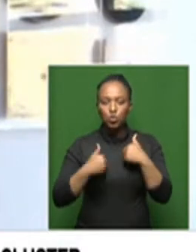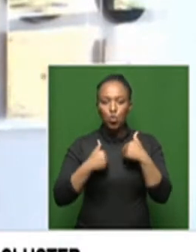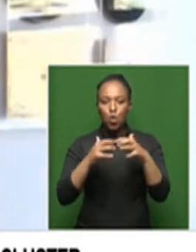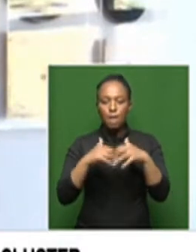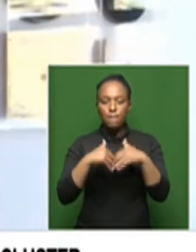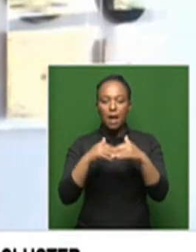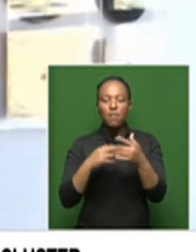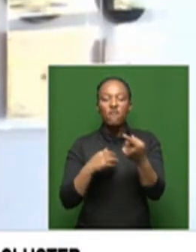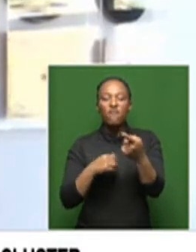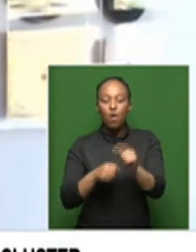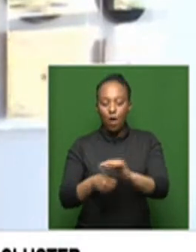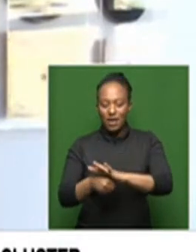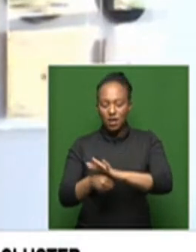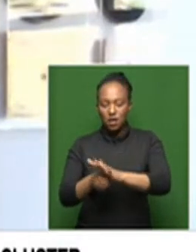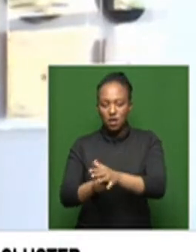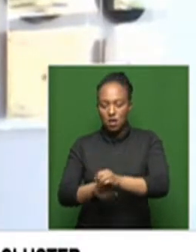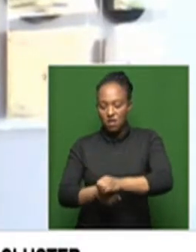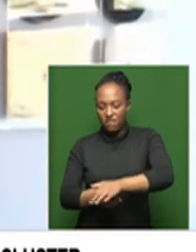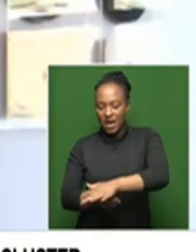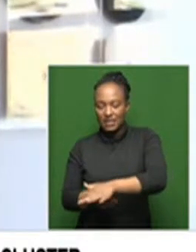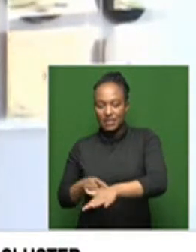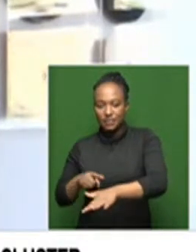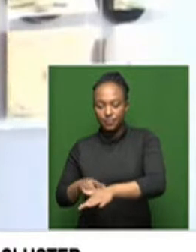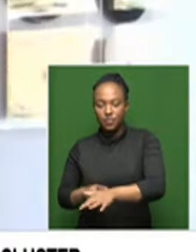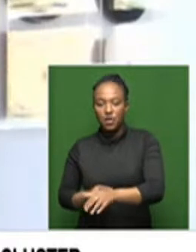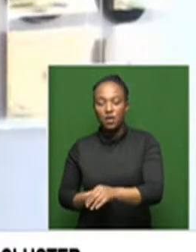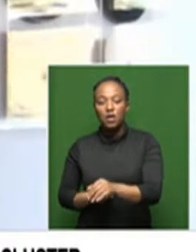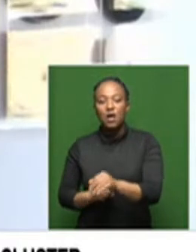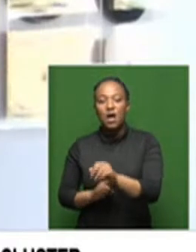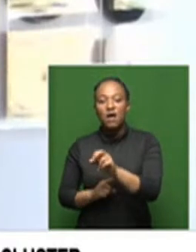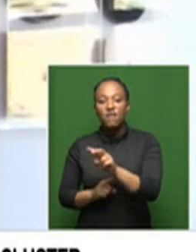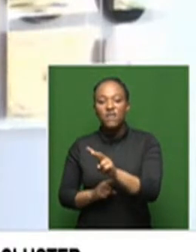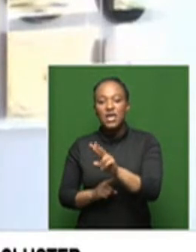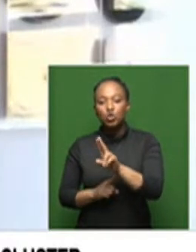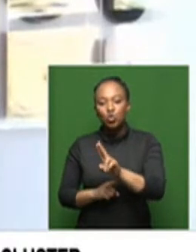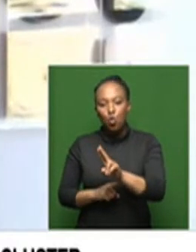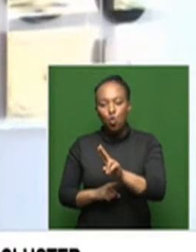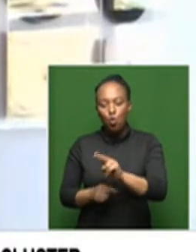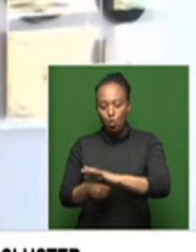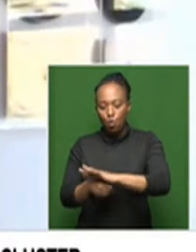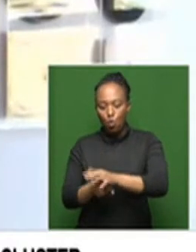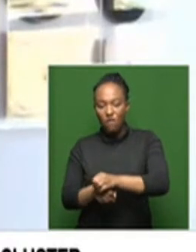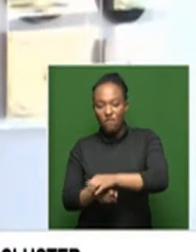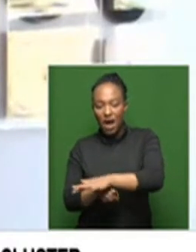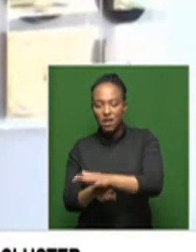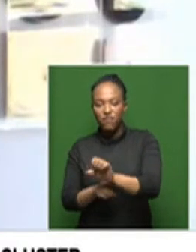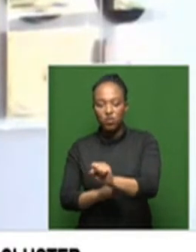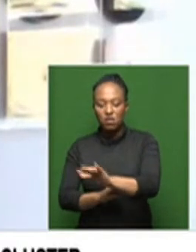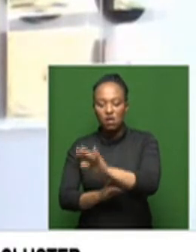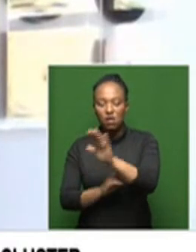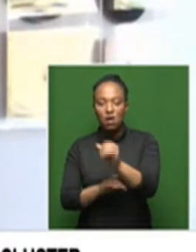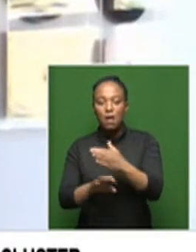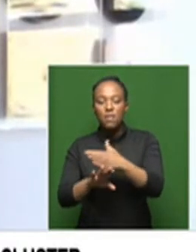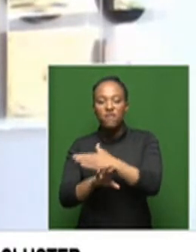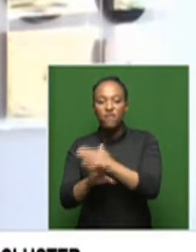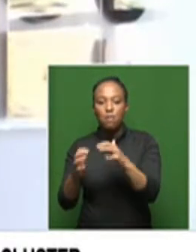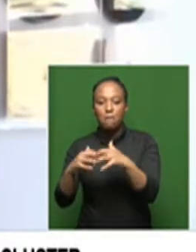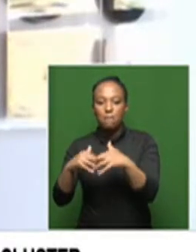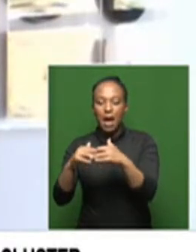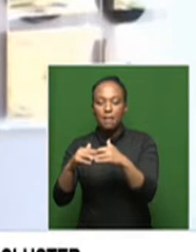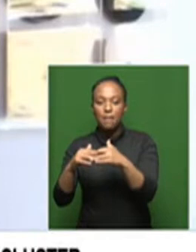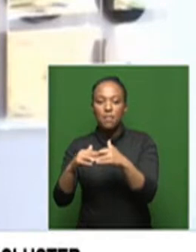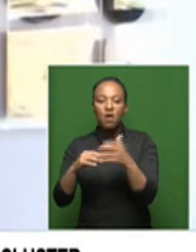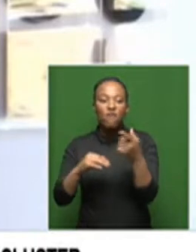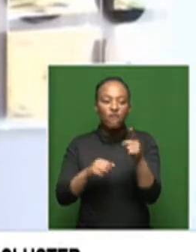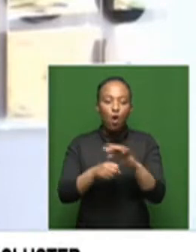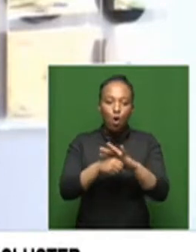effective against the variant, what we call the beta variant that we have circulating in South Africa. They were all developed against the original